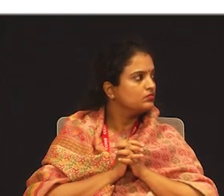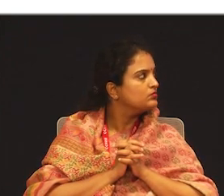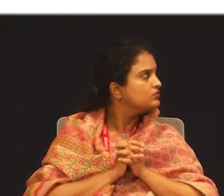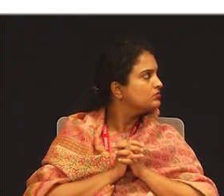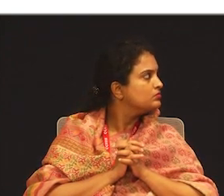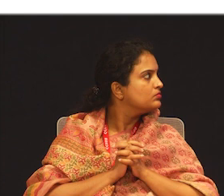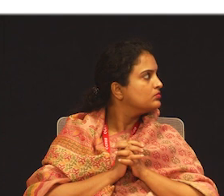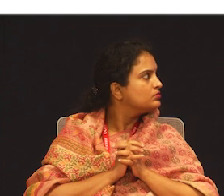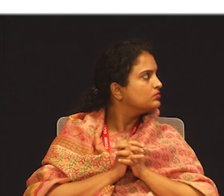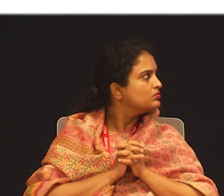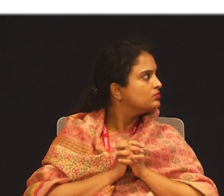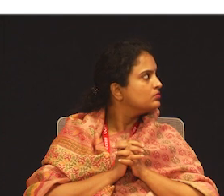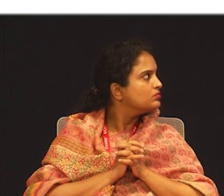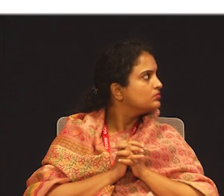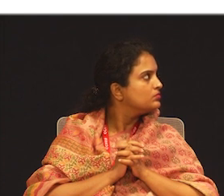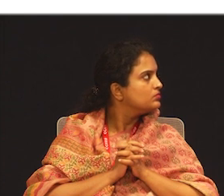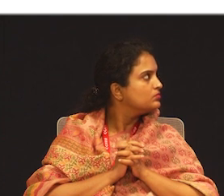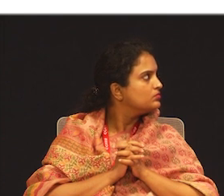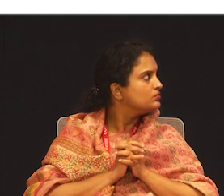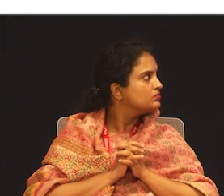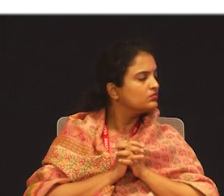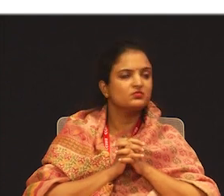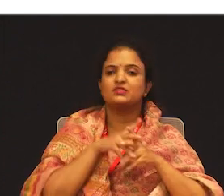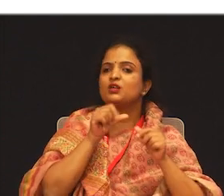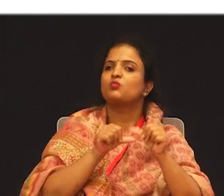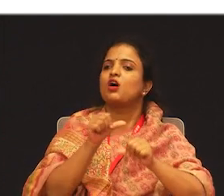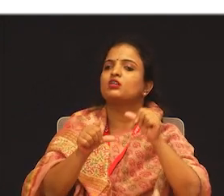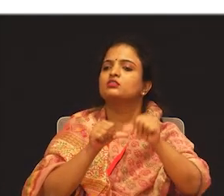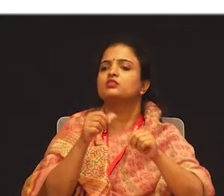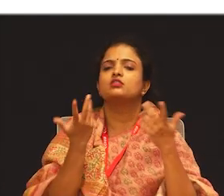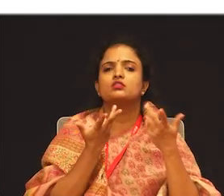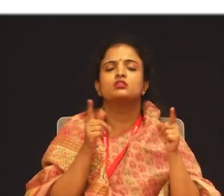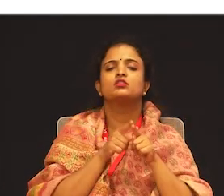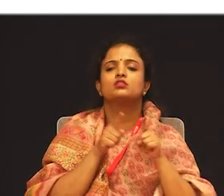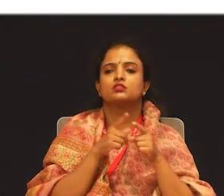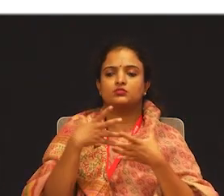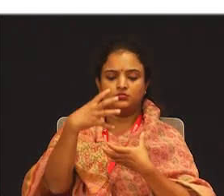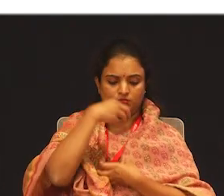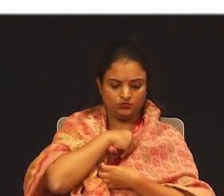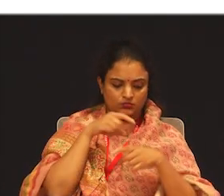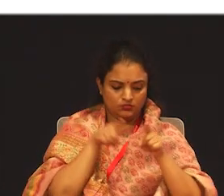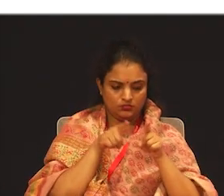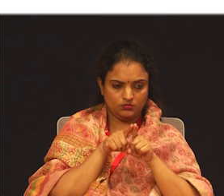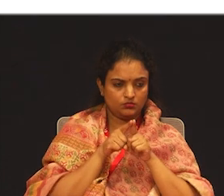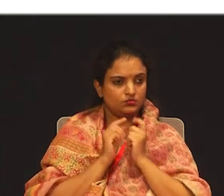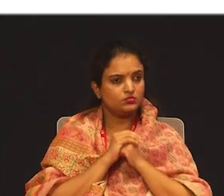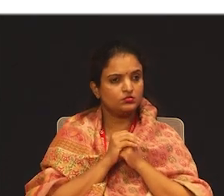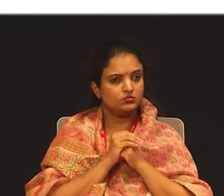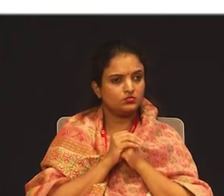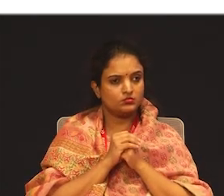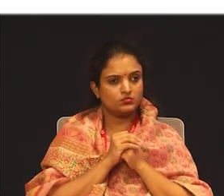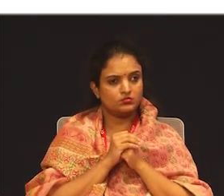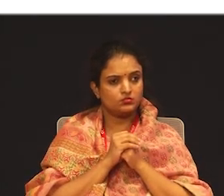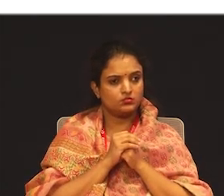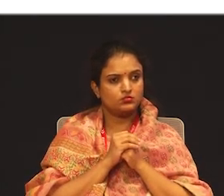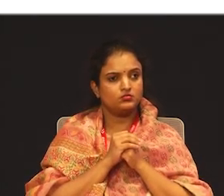education. So what is the procedure that we have adopted in developing the PRASHAST? It's not that